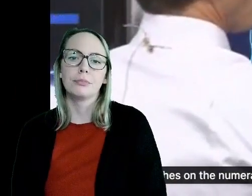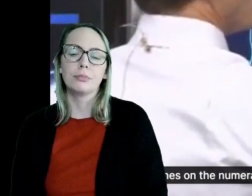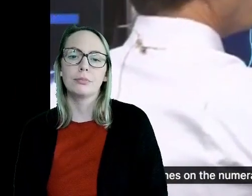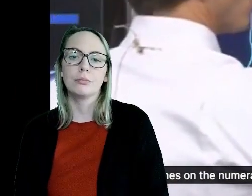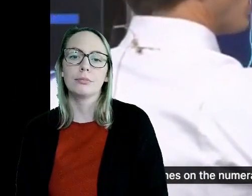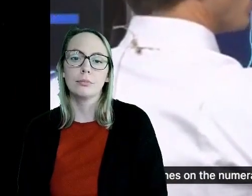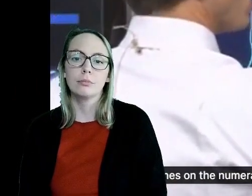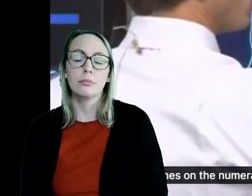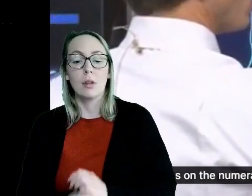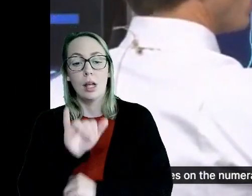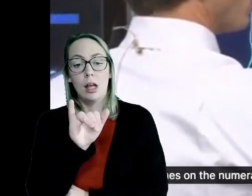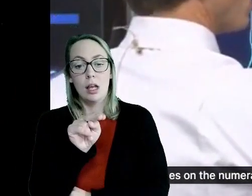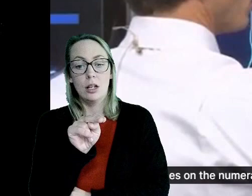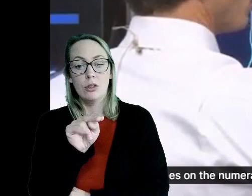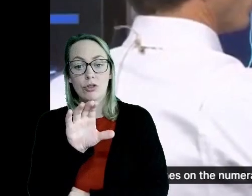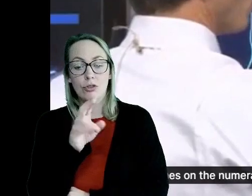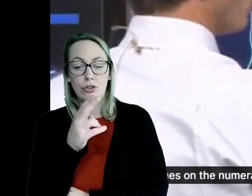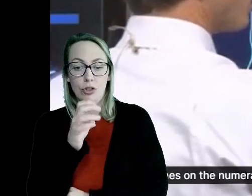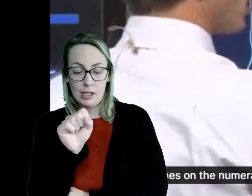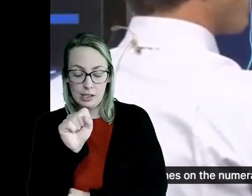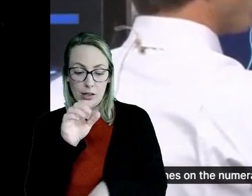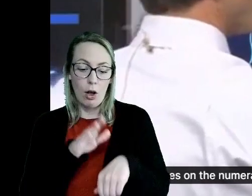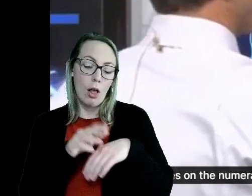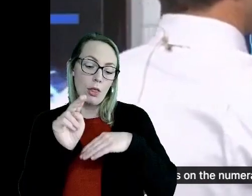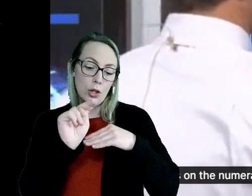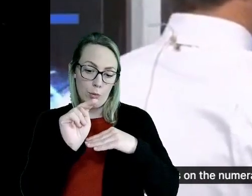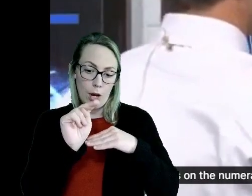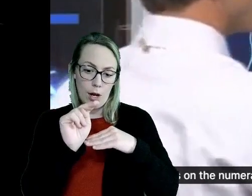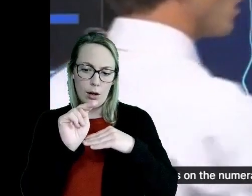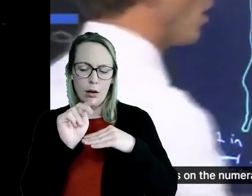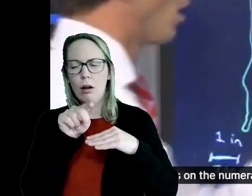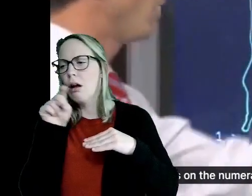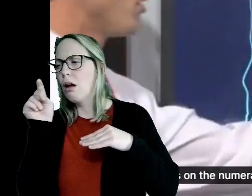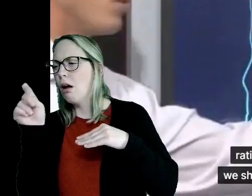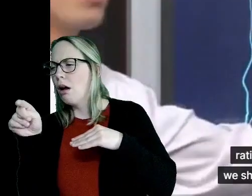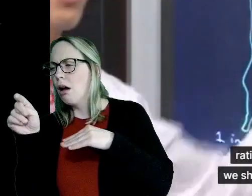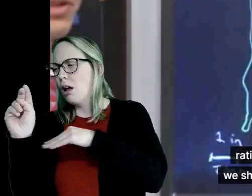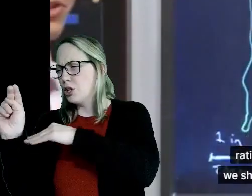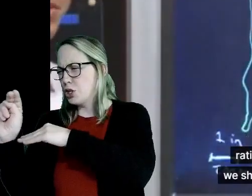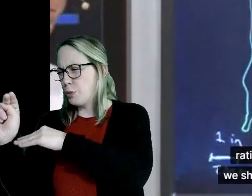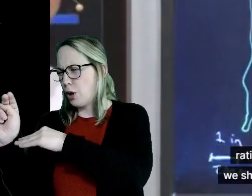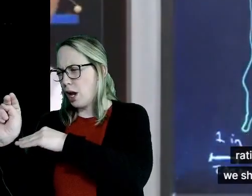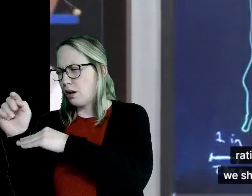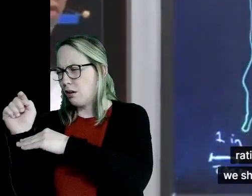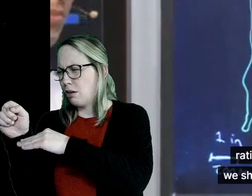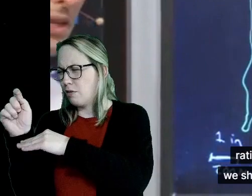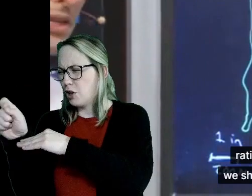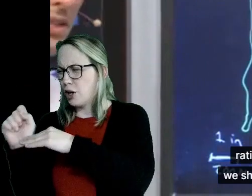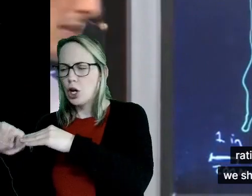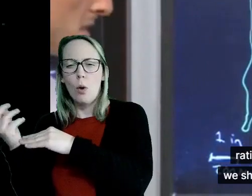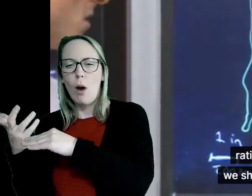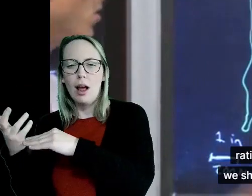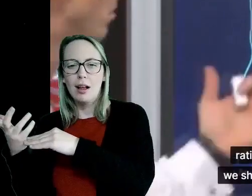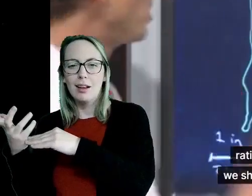inches on the numerator, what should I have on the numerator of this other ratio? Well, if we're